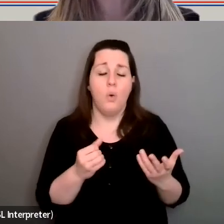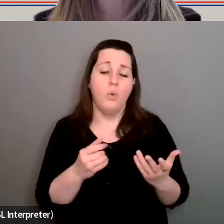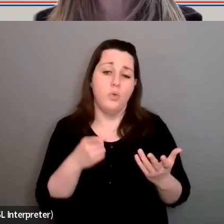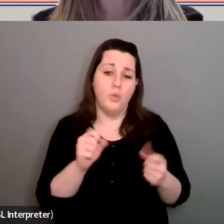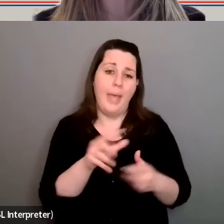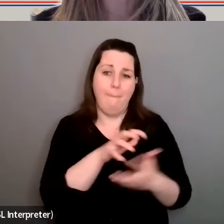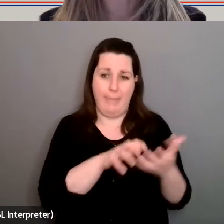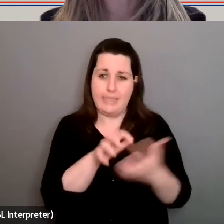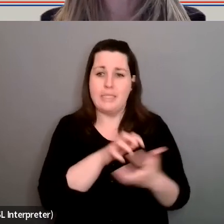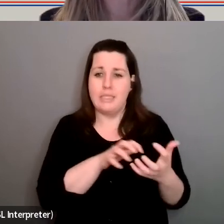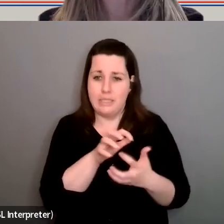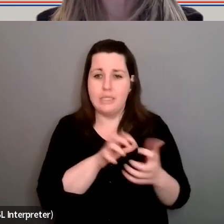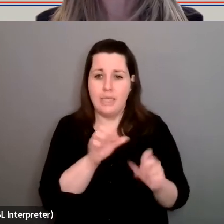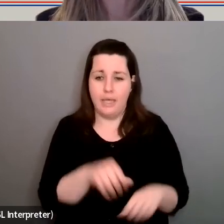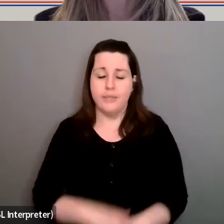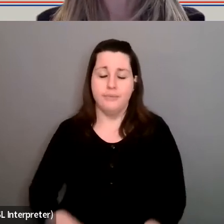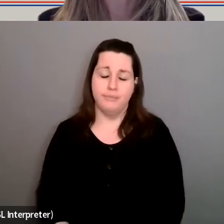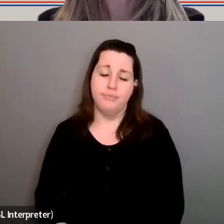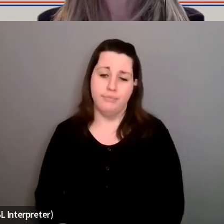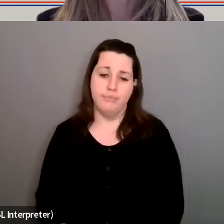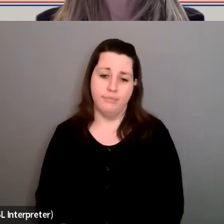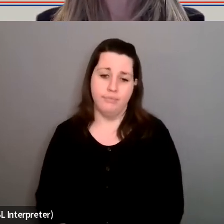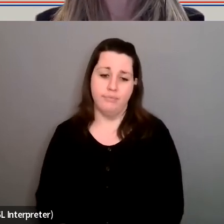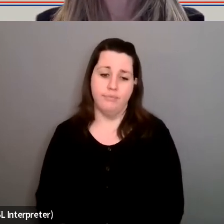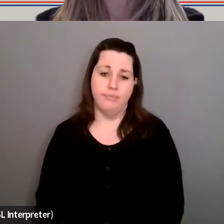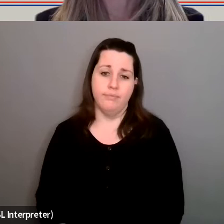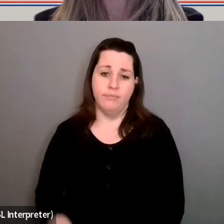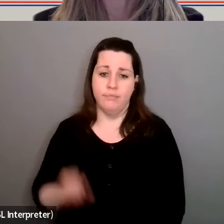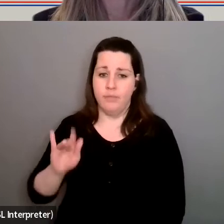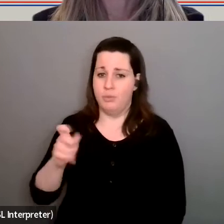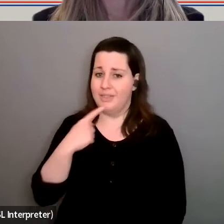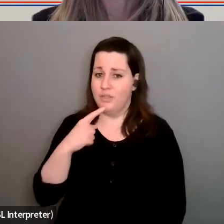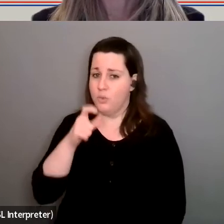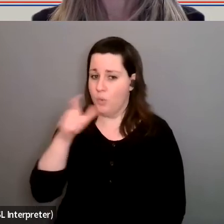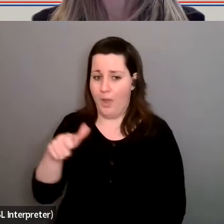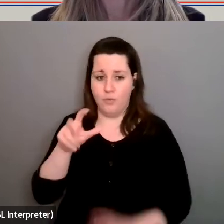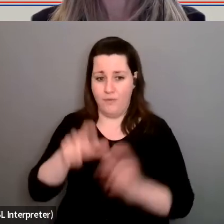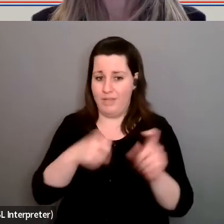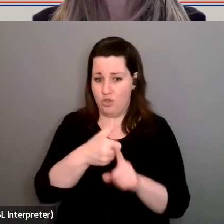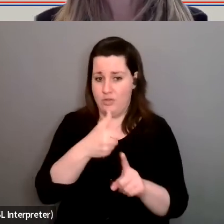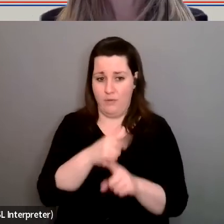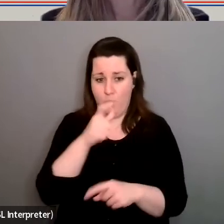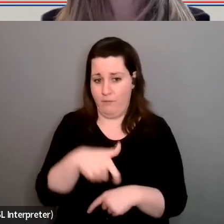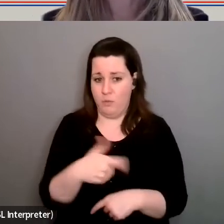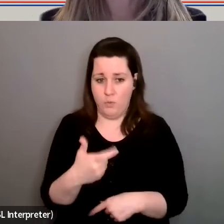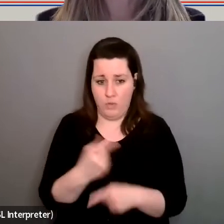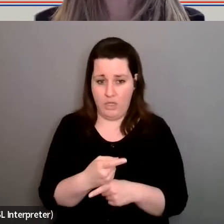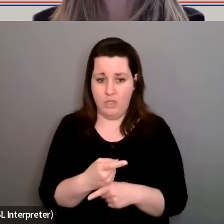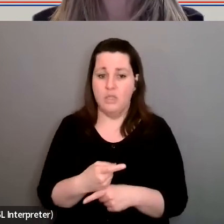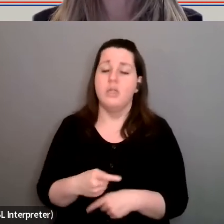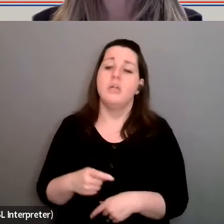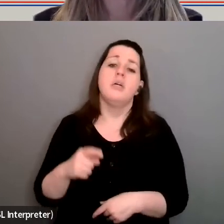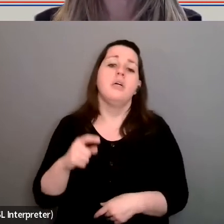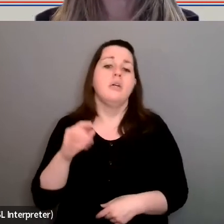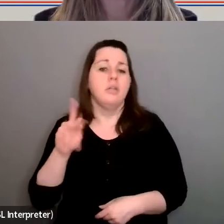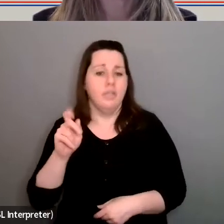and match those different investment options. And you do not have to do the investing part. Is that correct? Correct. We kept it